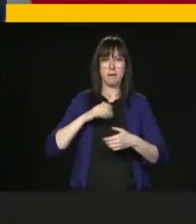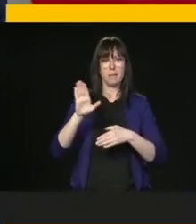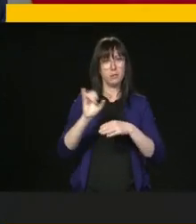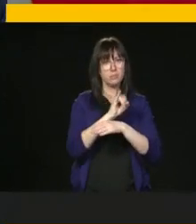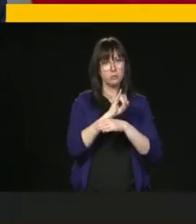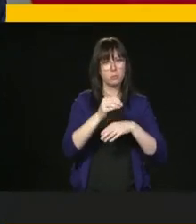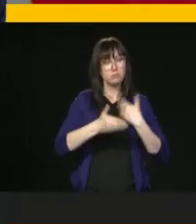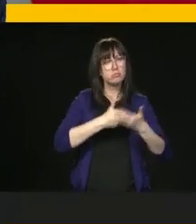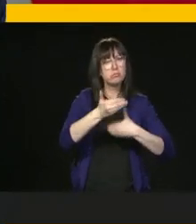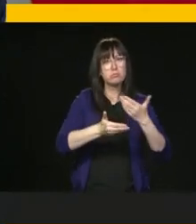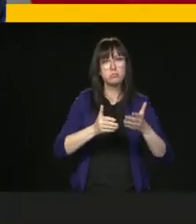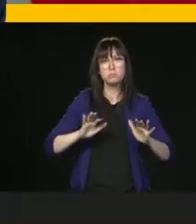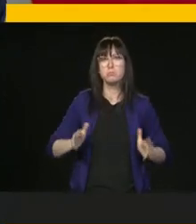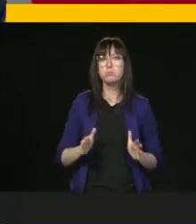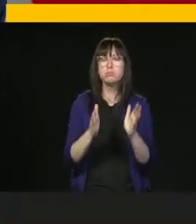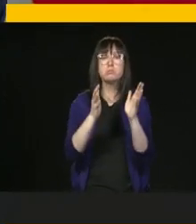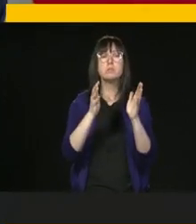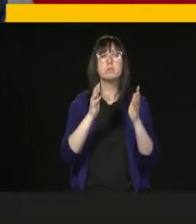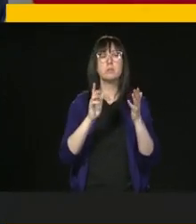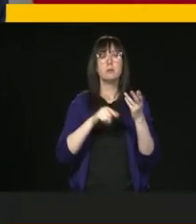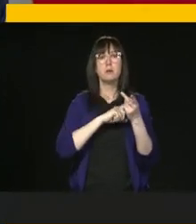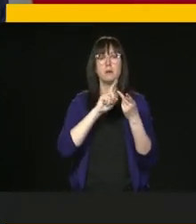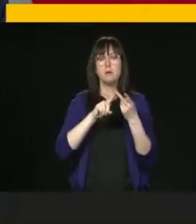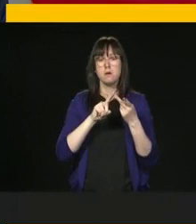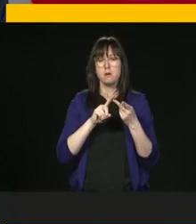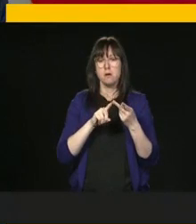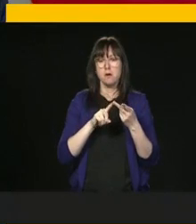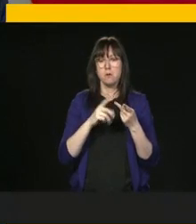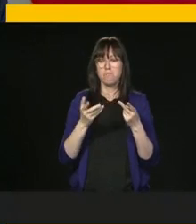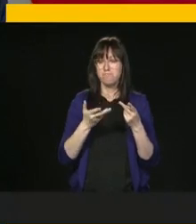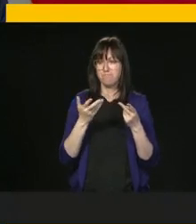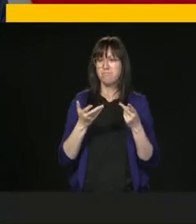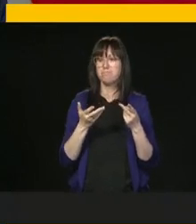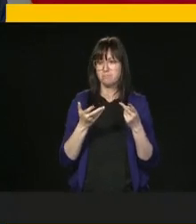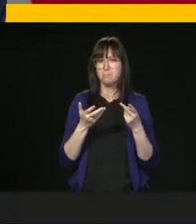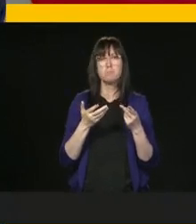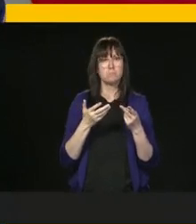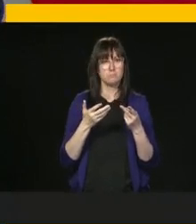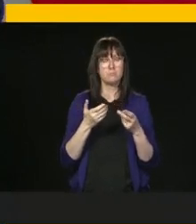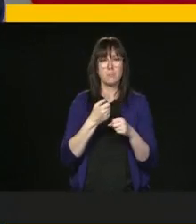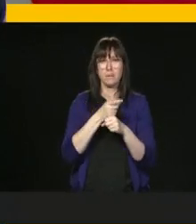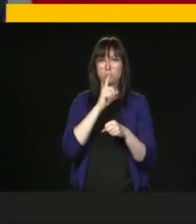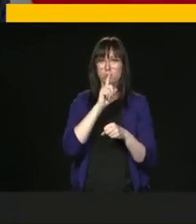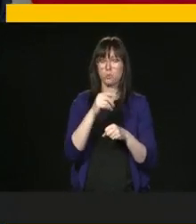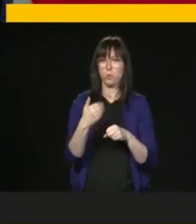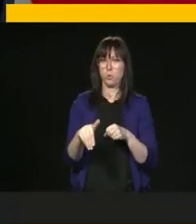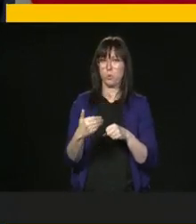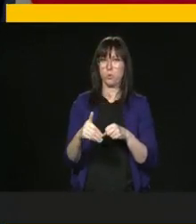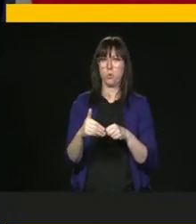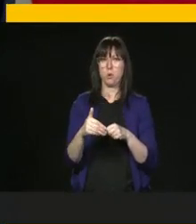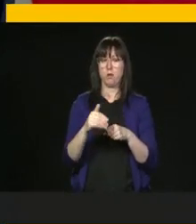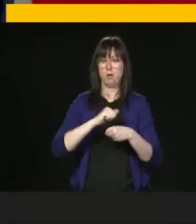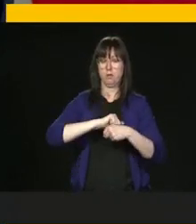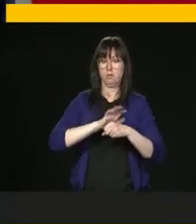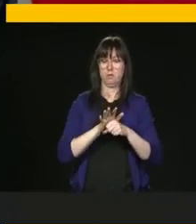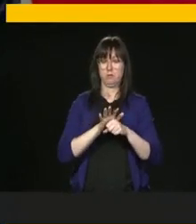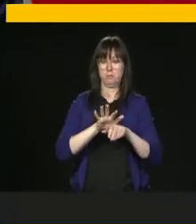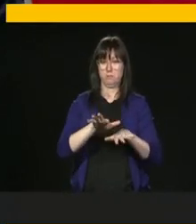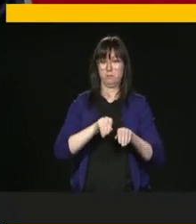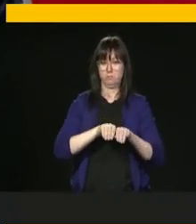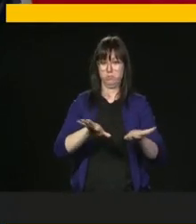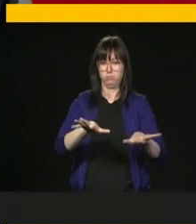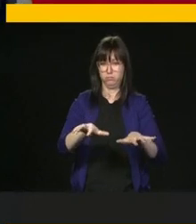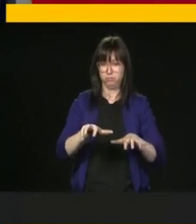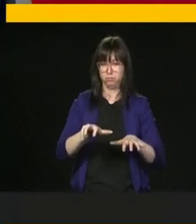We have made sure that fighting this virus is also an economic fight. This